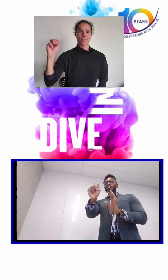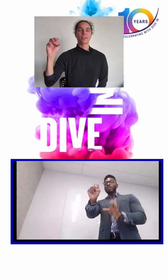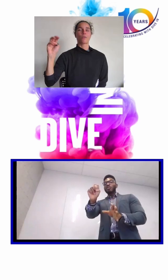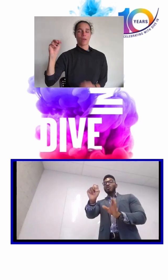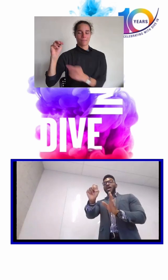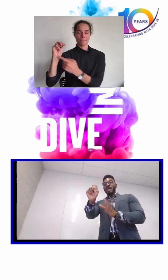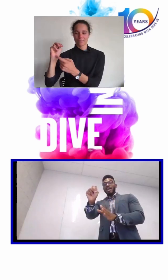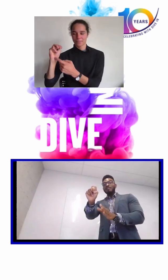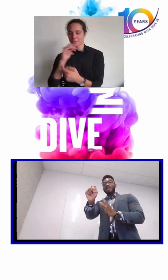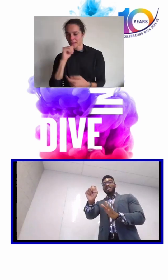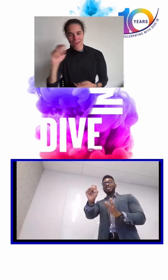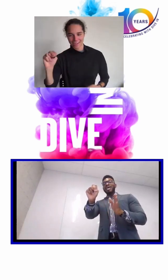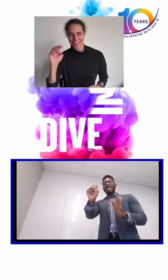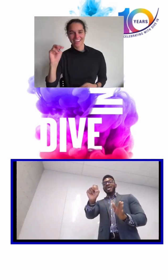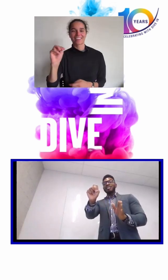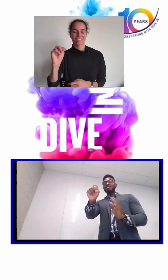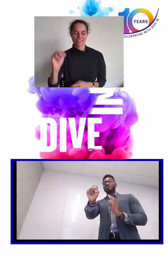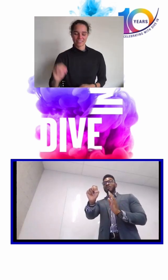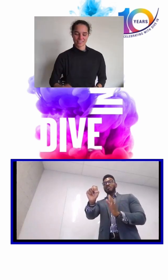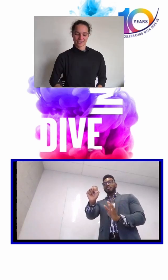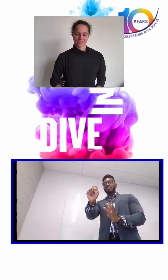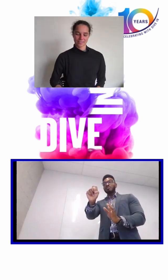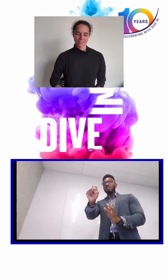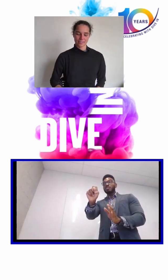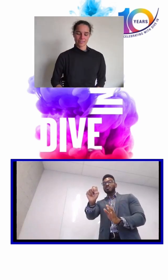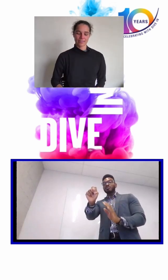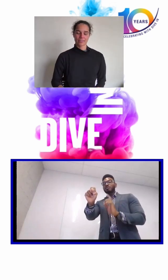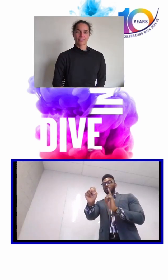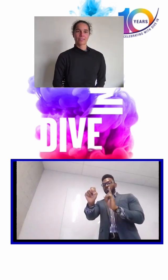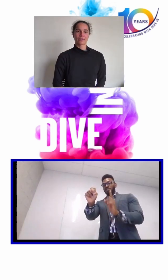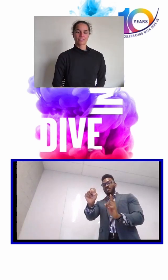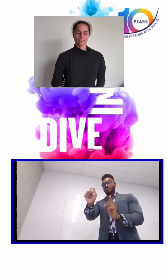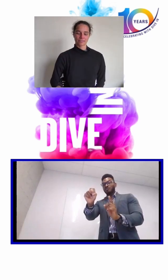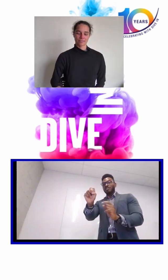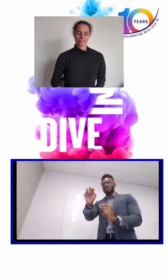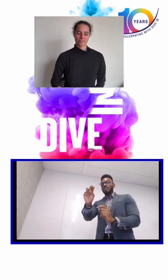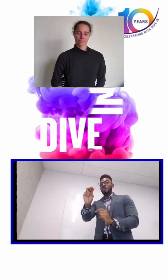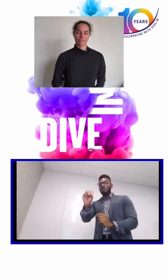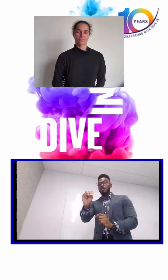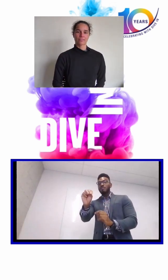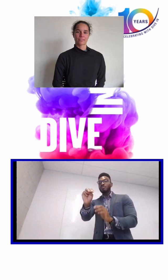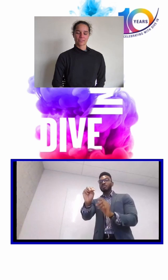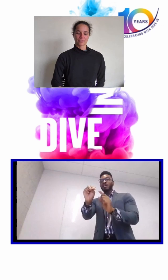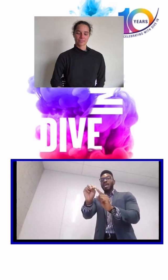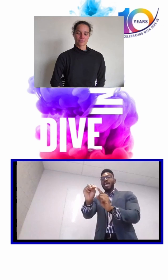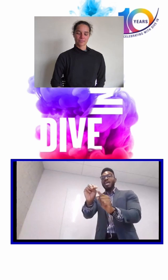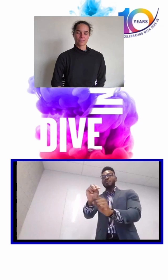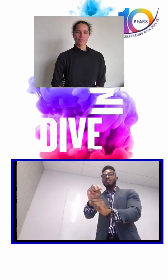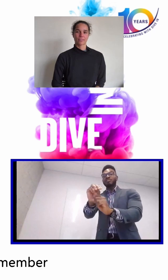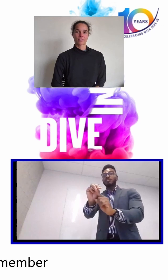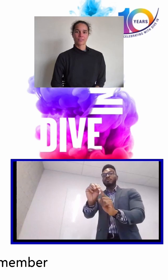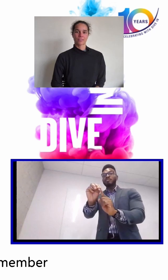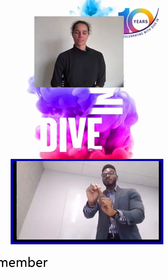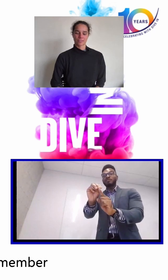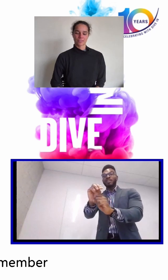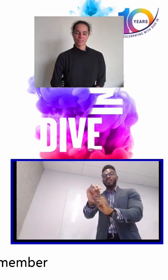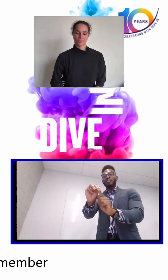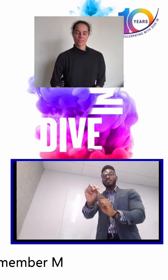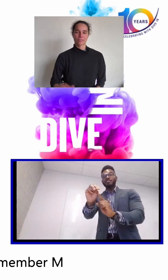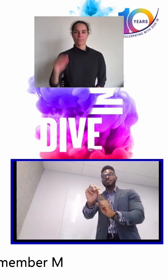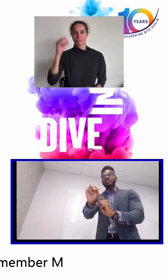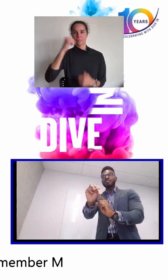N. So M and N is very similar, but different. Remember, M is